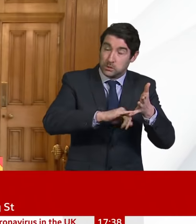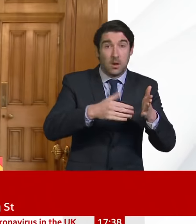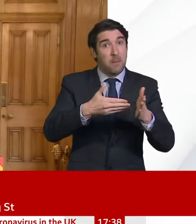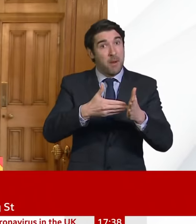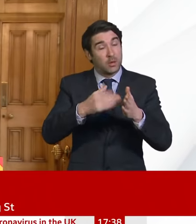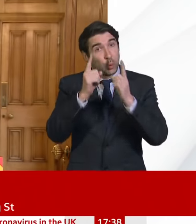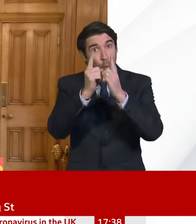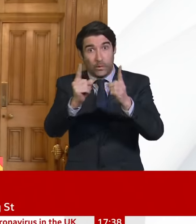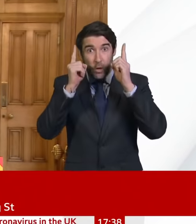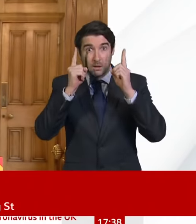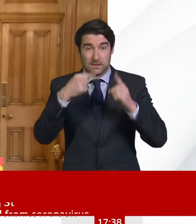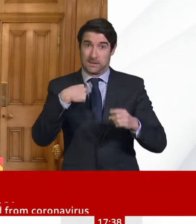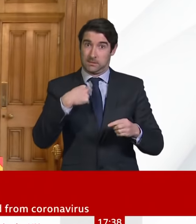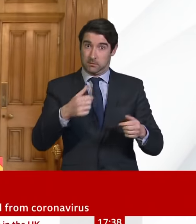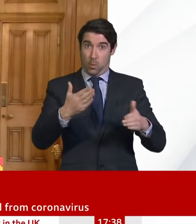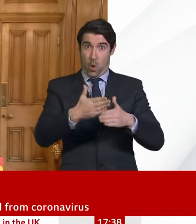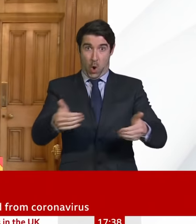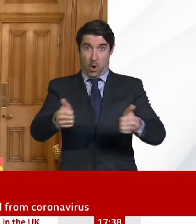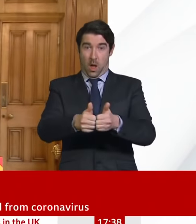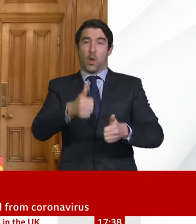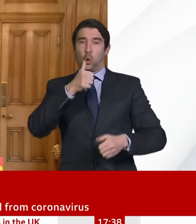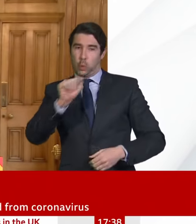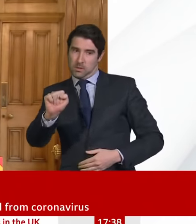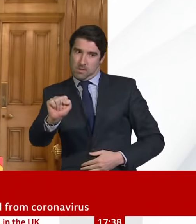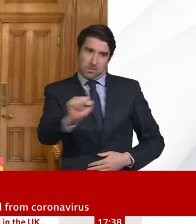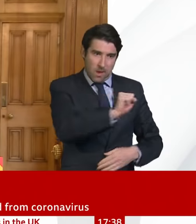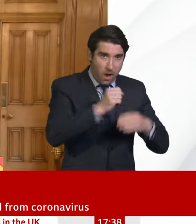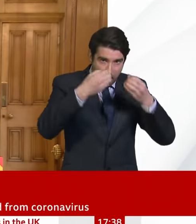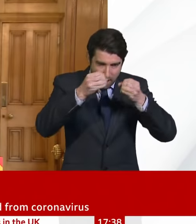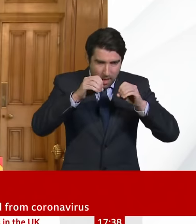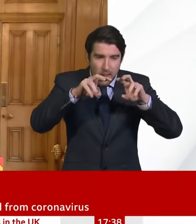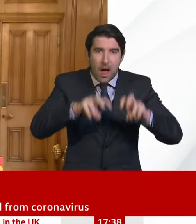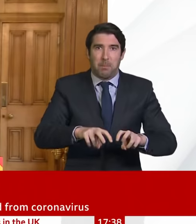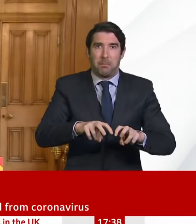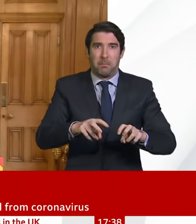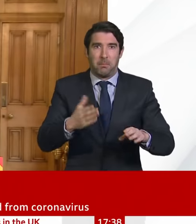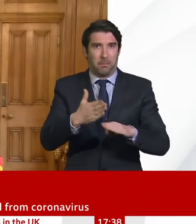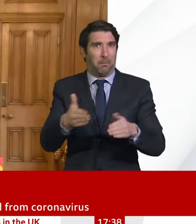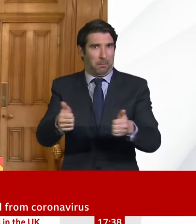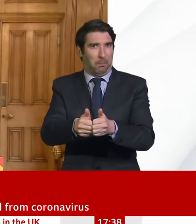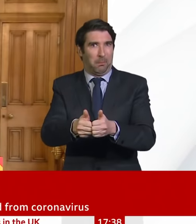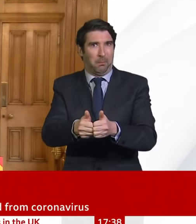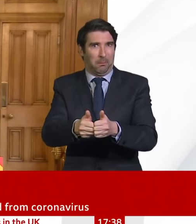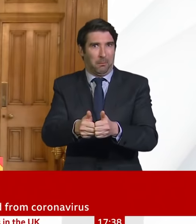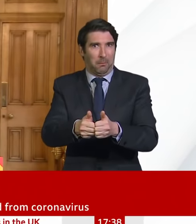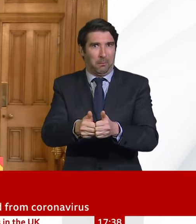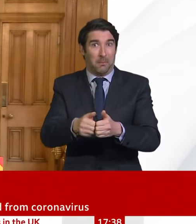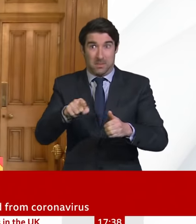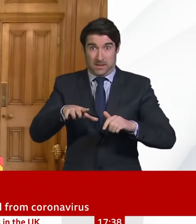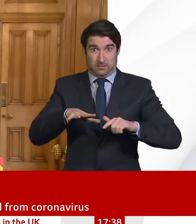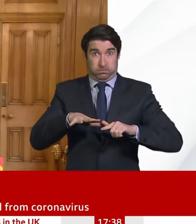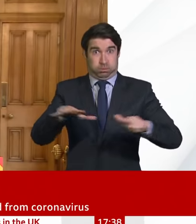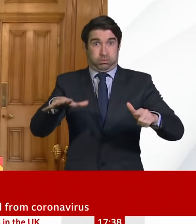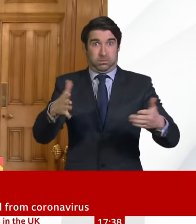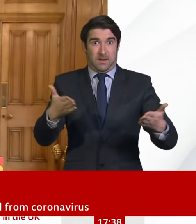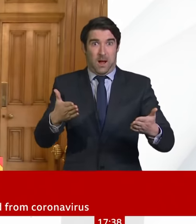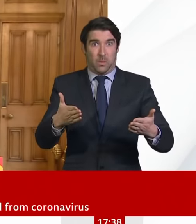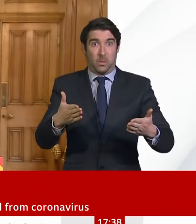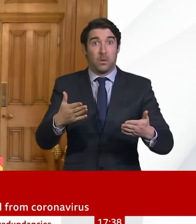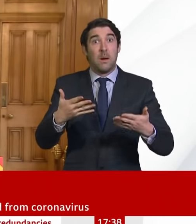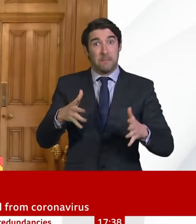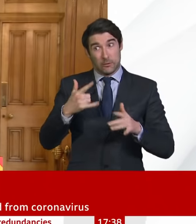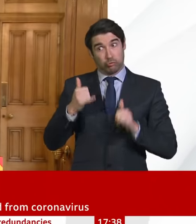sites across the country. This brand new service has just launched and is ramping up rapidly. The trials of this have